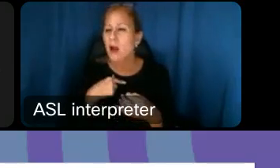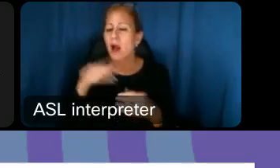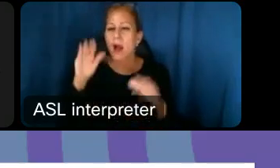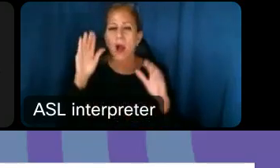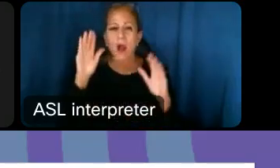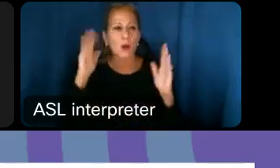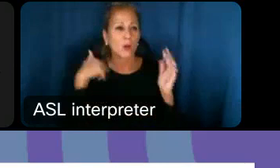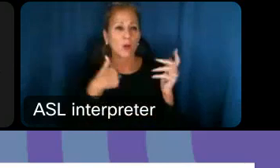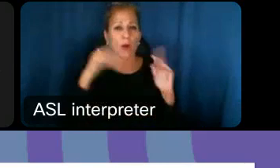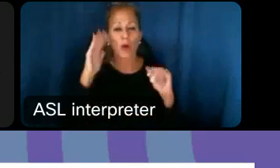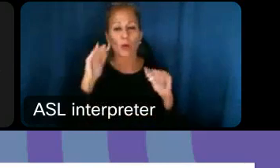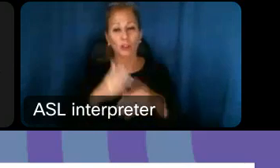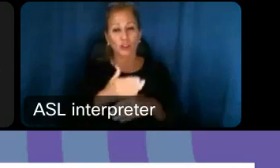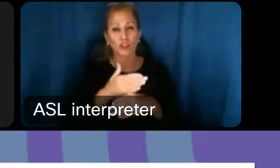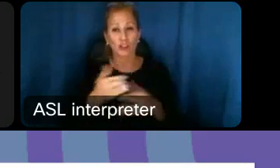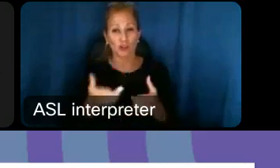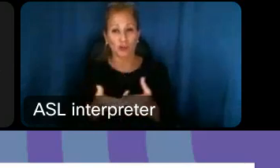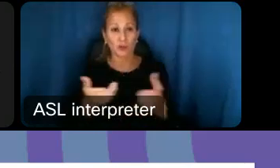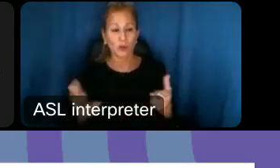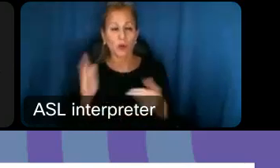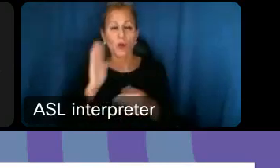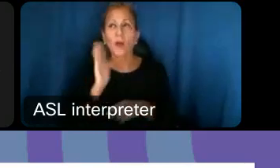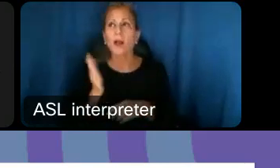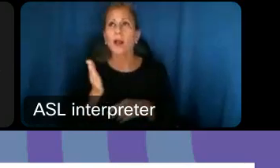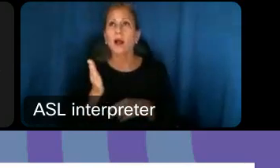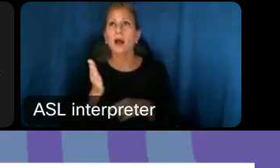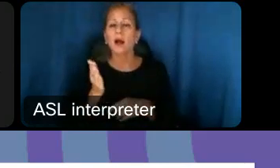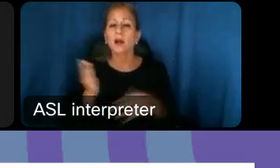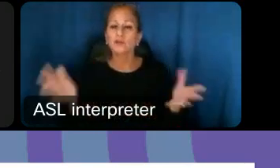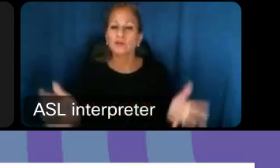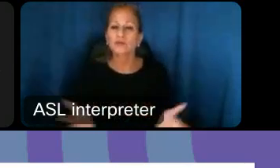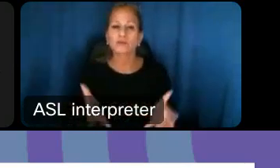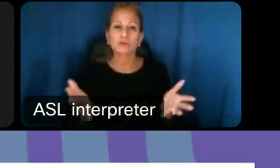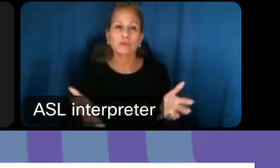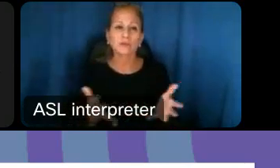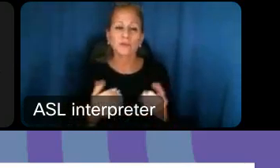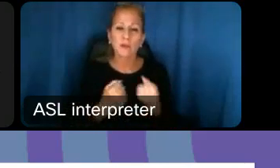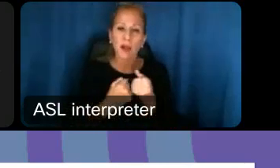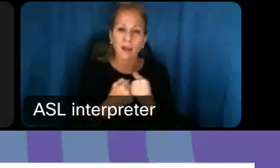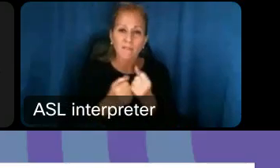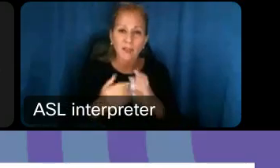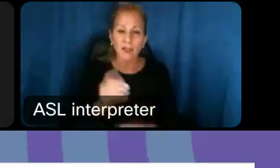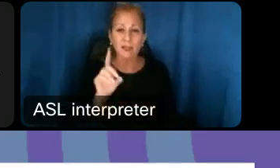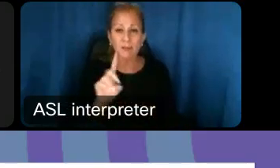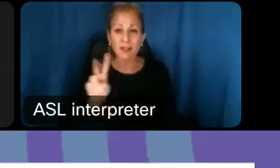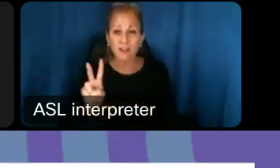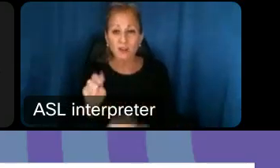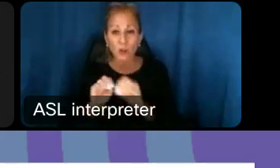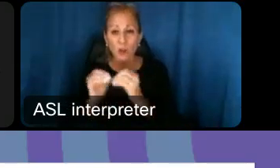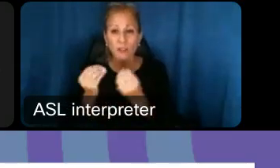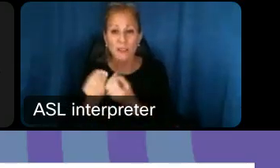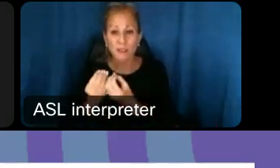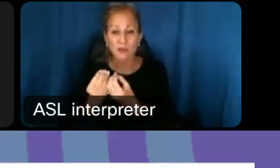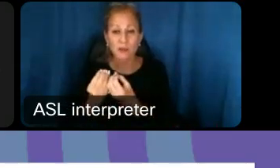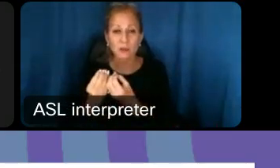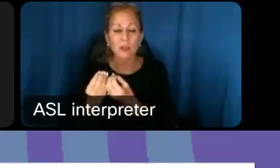We are hoping that, sharing these resources also will encourage advocates and domestic violence